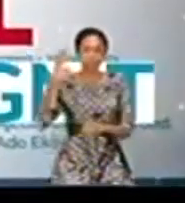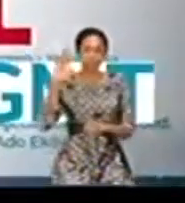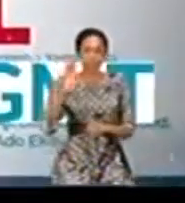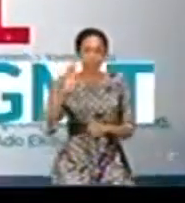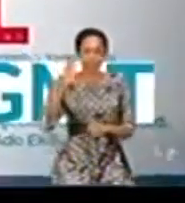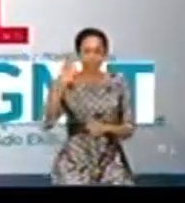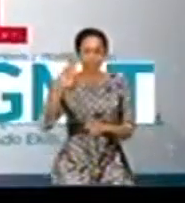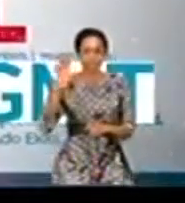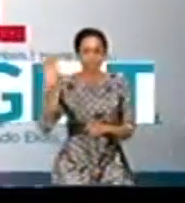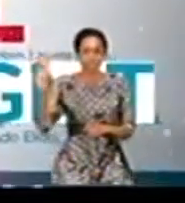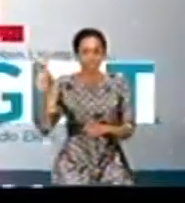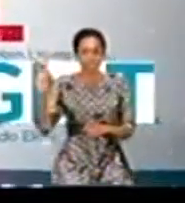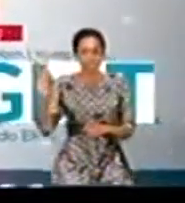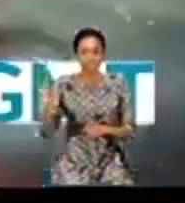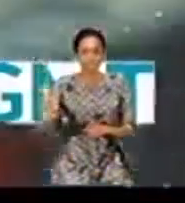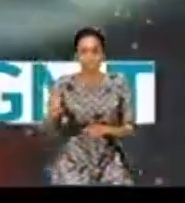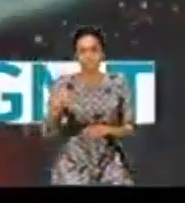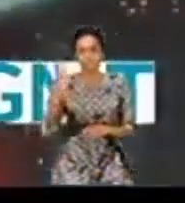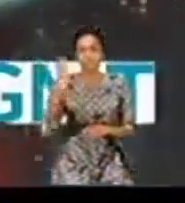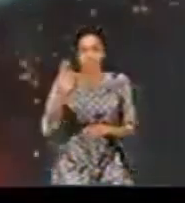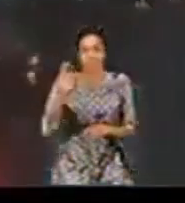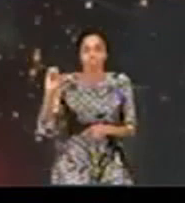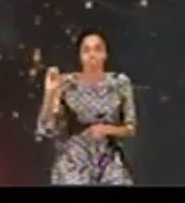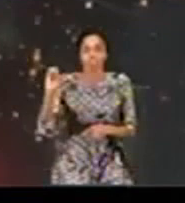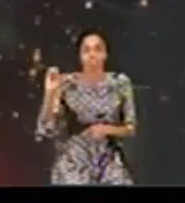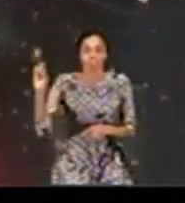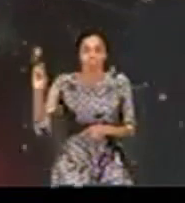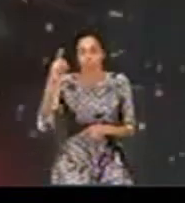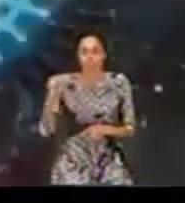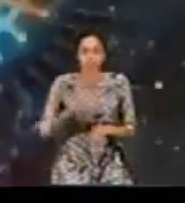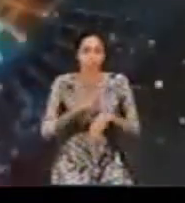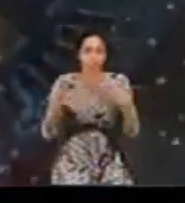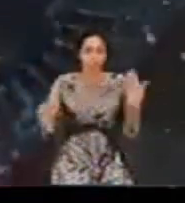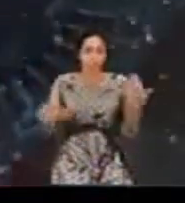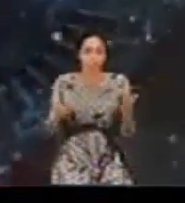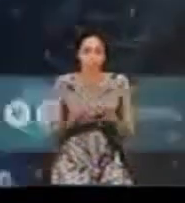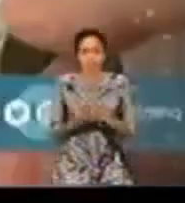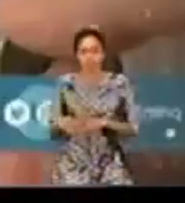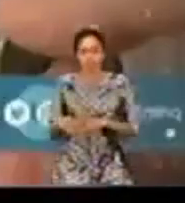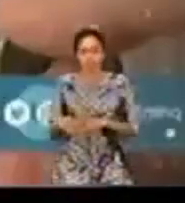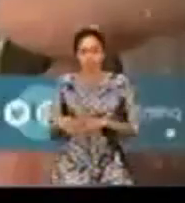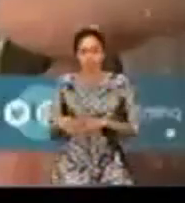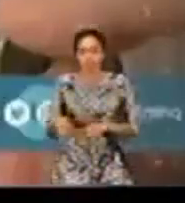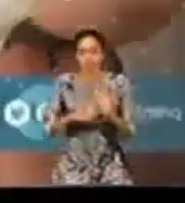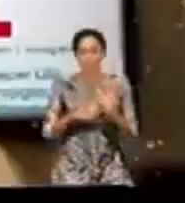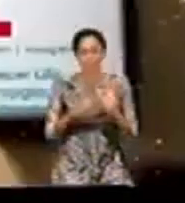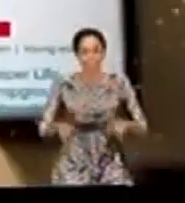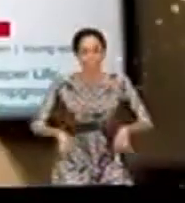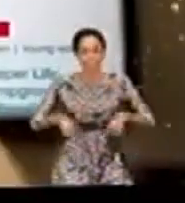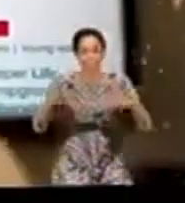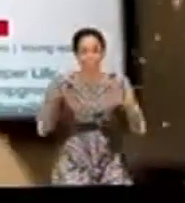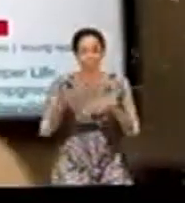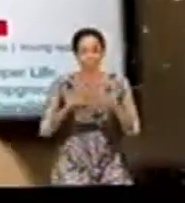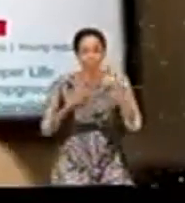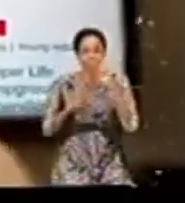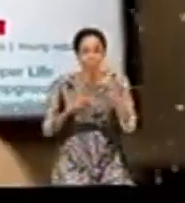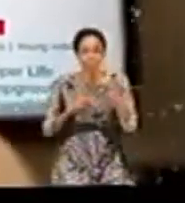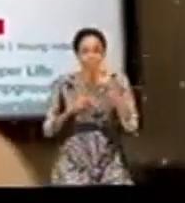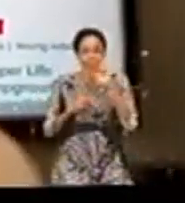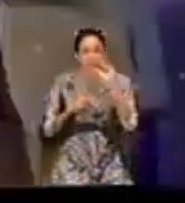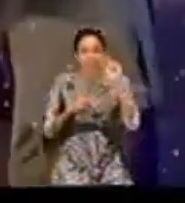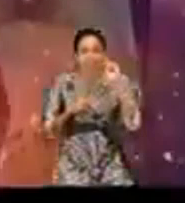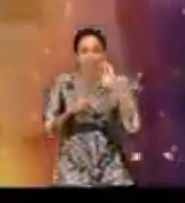at 0600 hours GMT. All broadcasts live on satellite, radio, television, and all our social